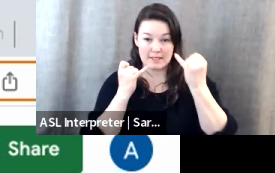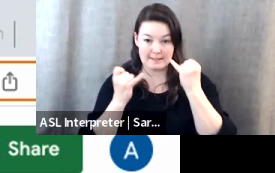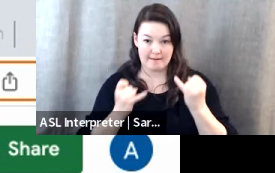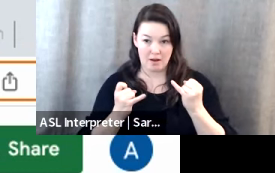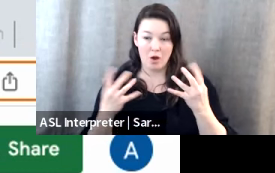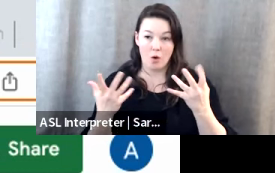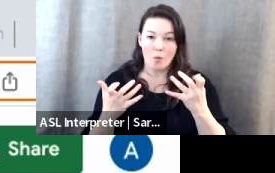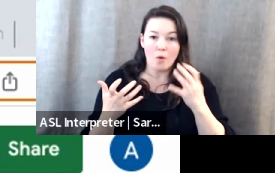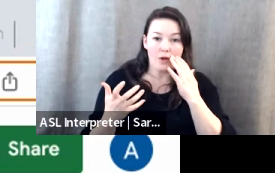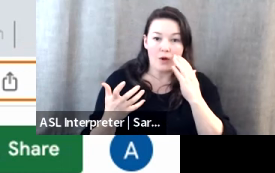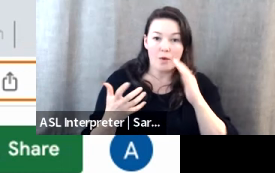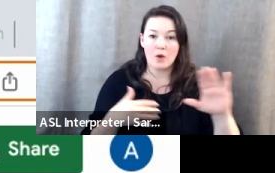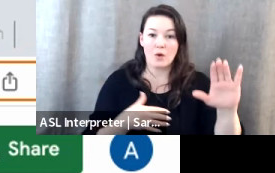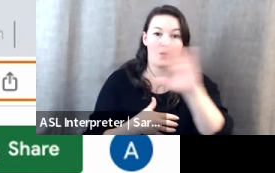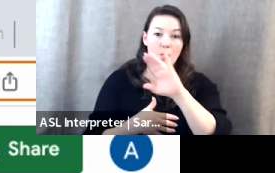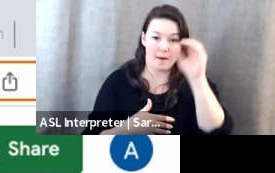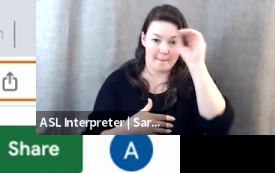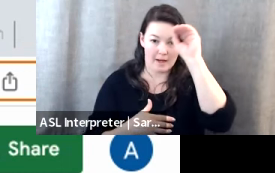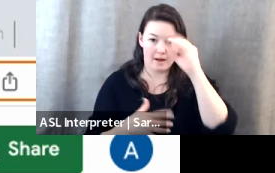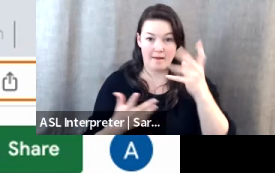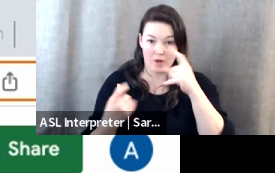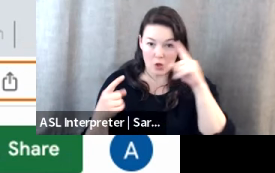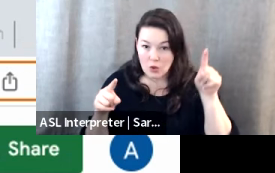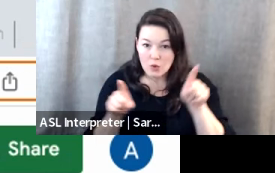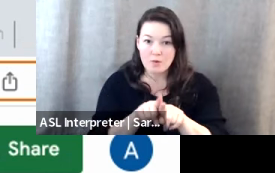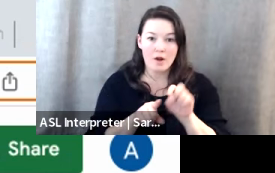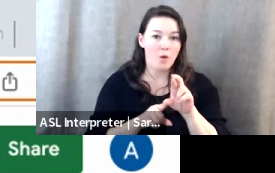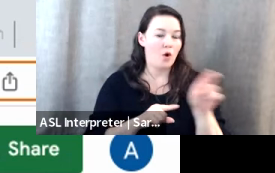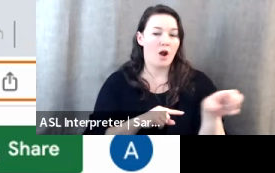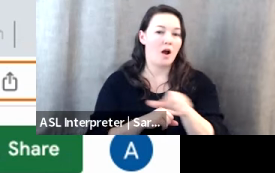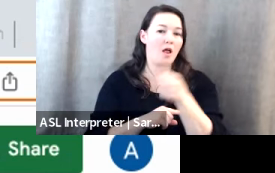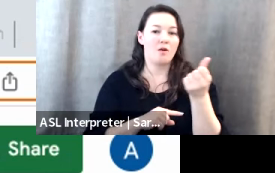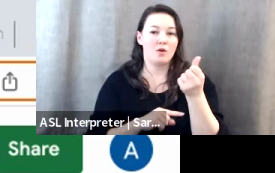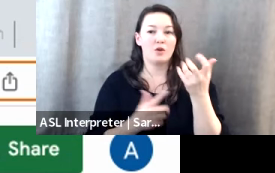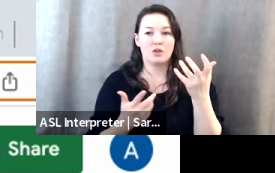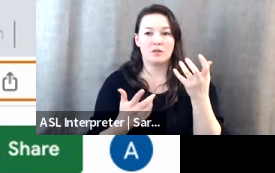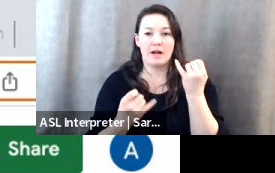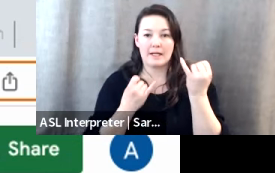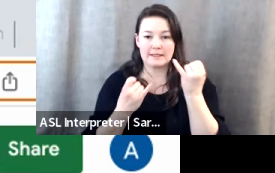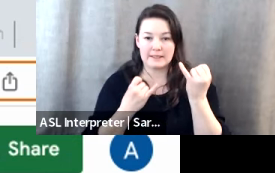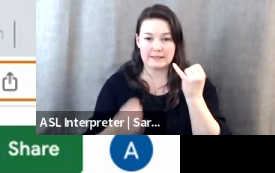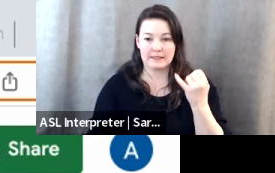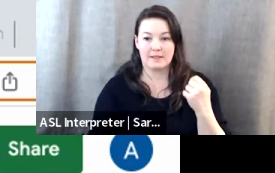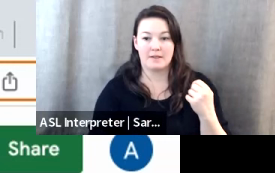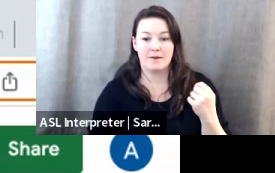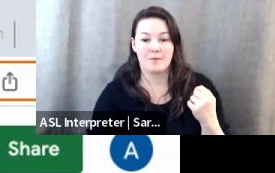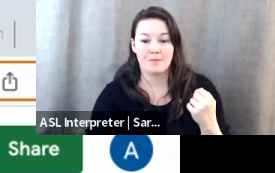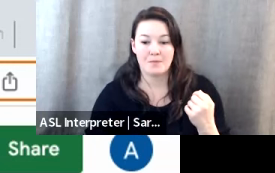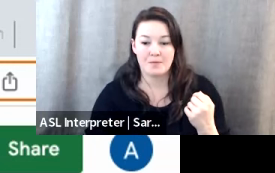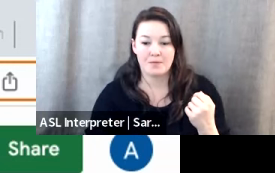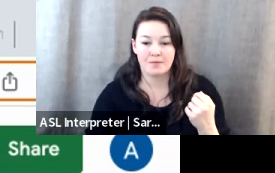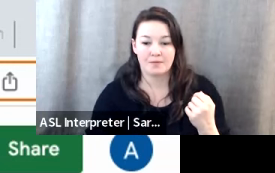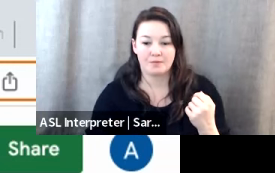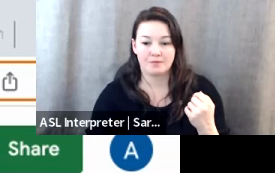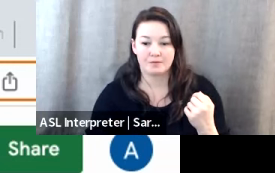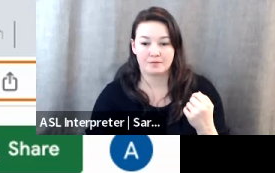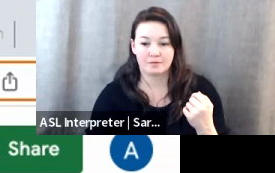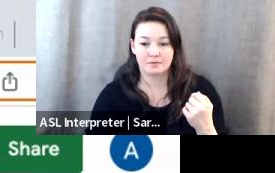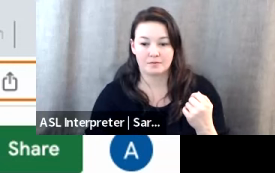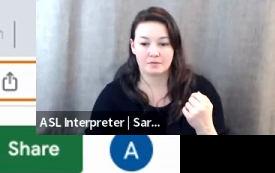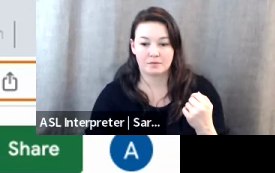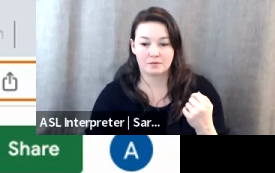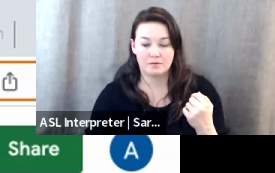these ideas and what other ideas that you may have. So we have a bit of time for this. Voy a uno por uno, entonces voy a pedir que ustedes